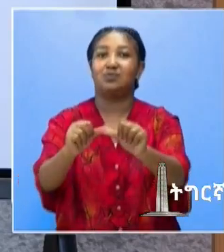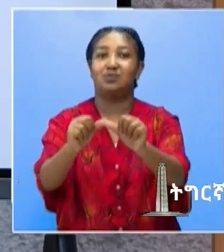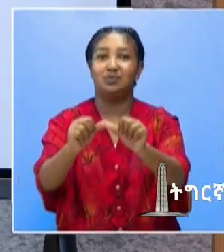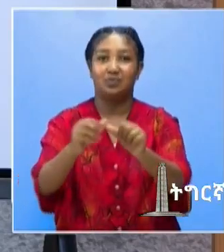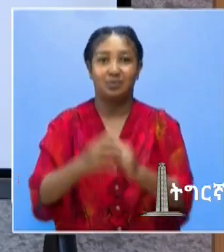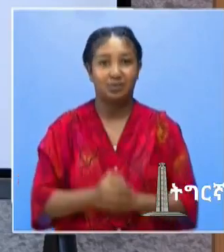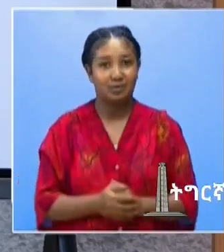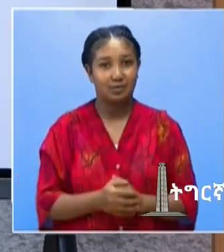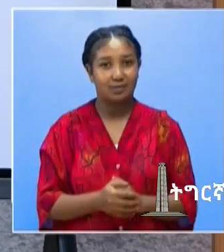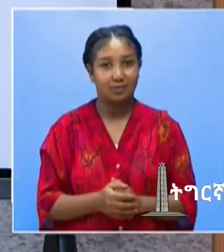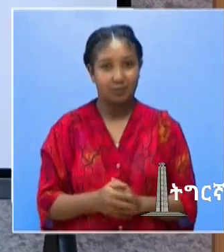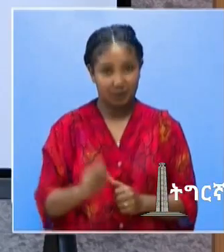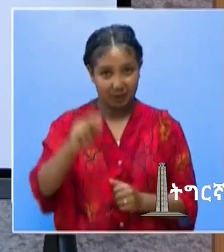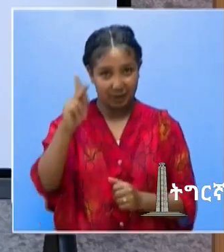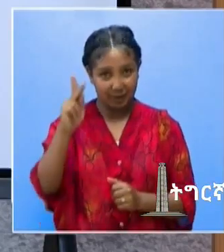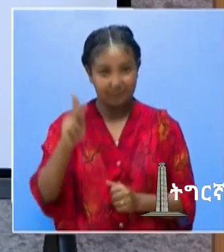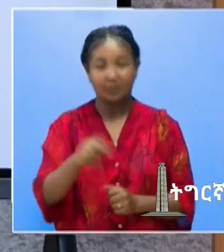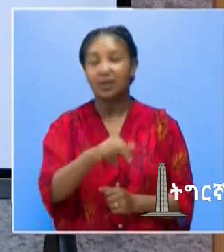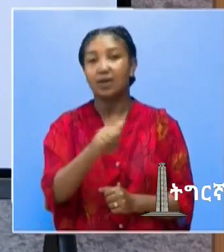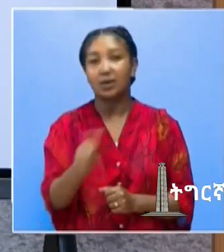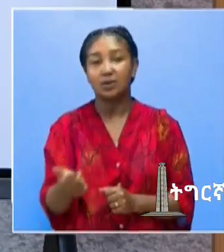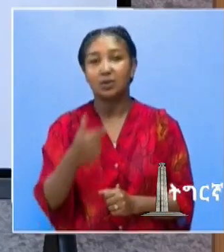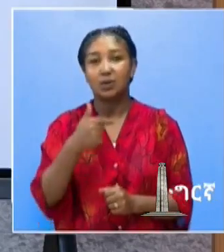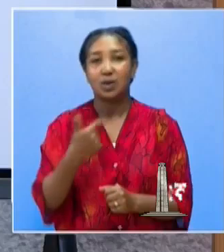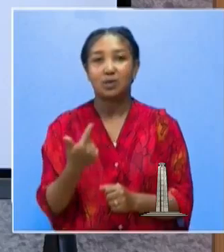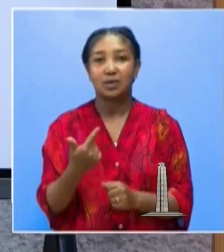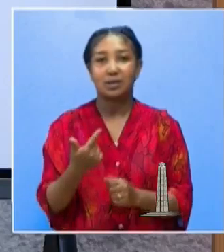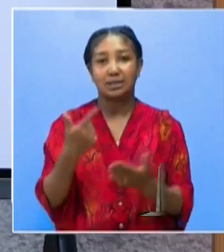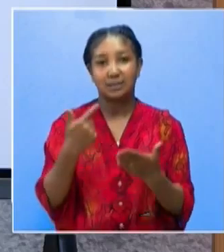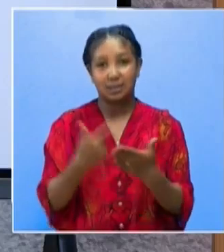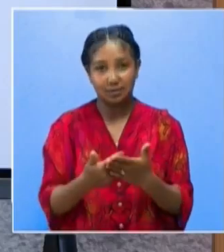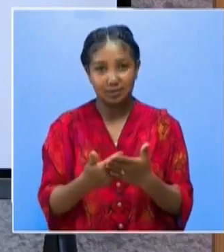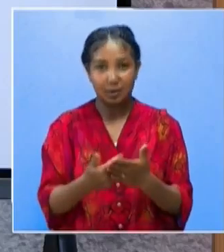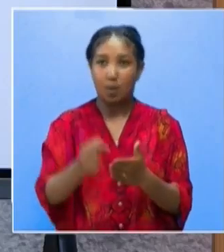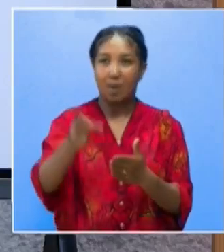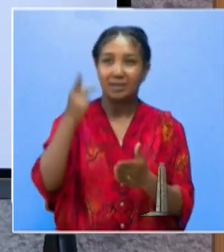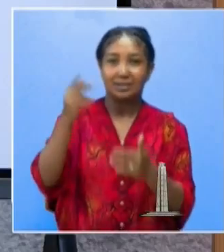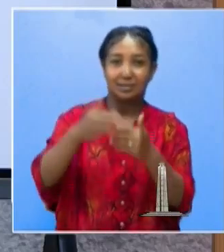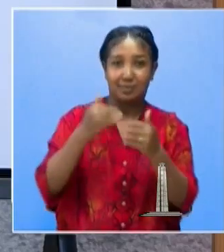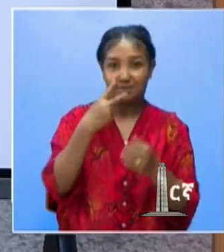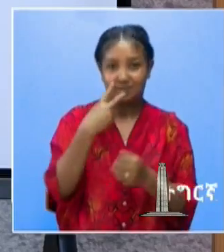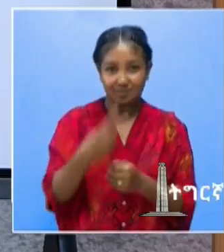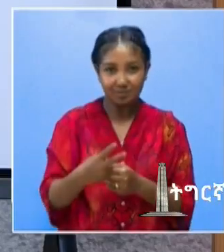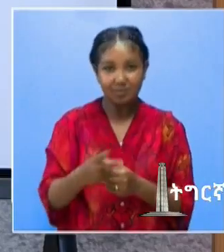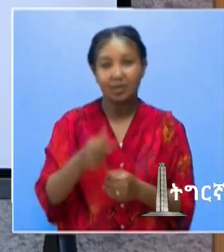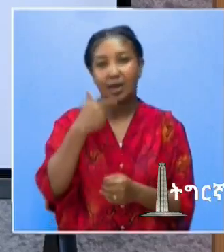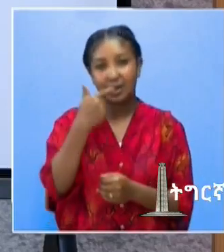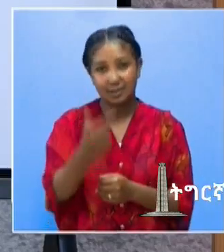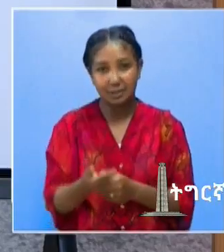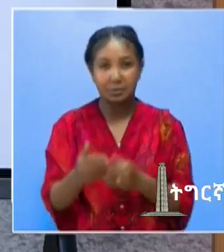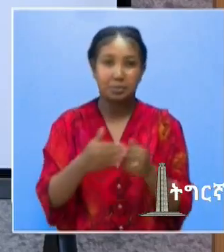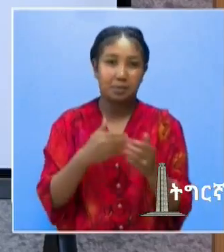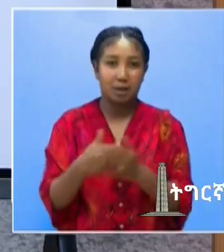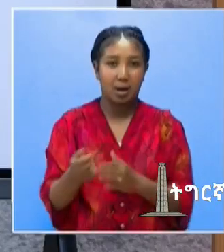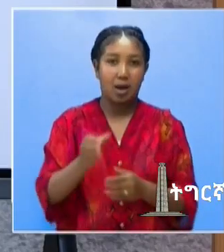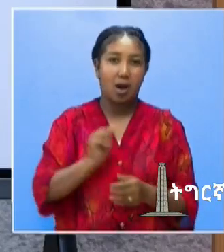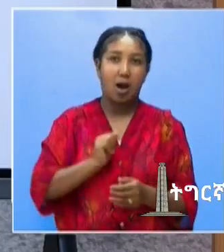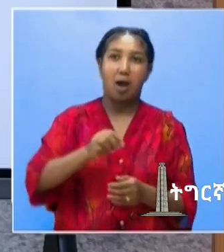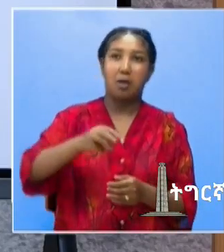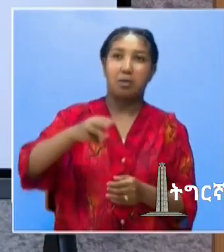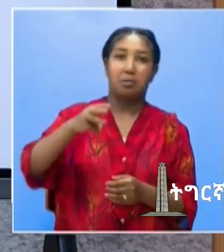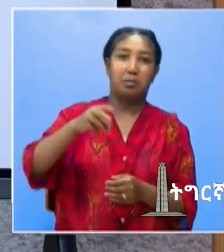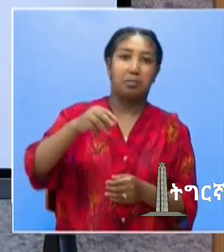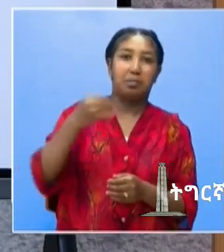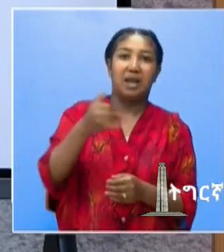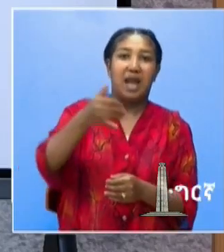it took place, okay? And also when we bring this one into past simple tense, we can say simply, I